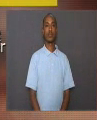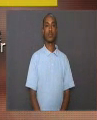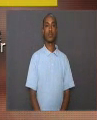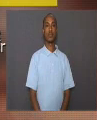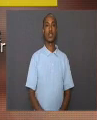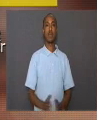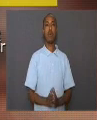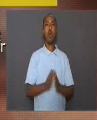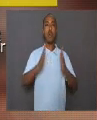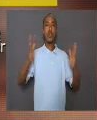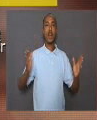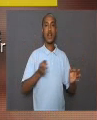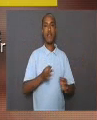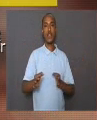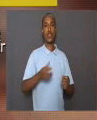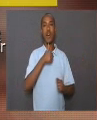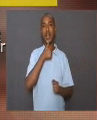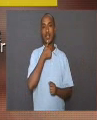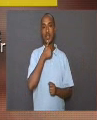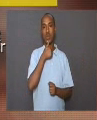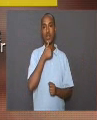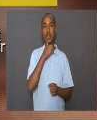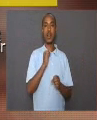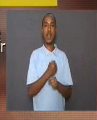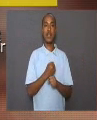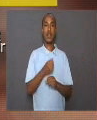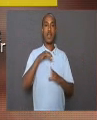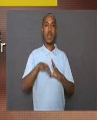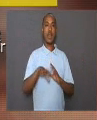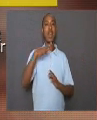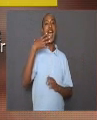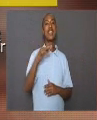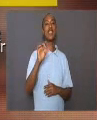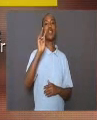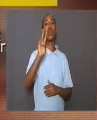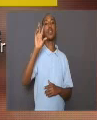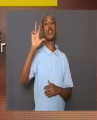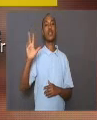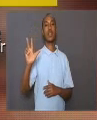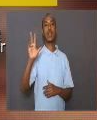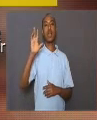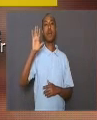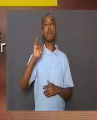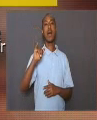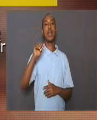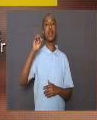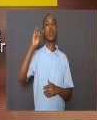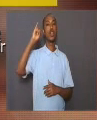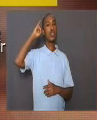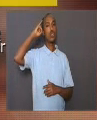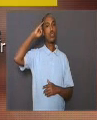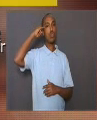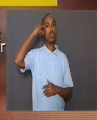A broader definition of acids was created in 1923 by